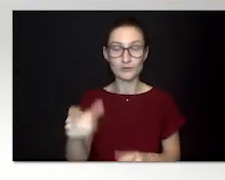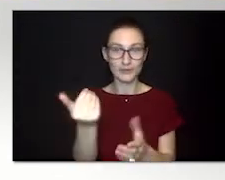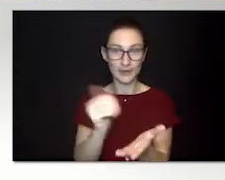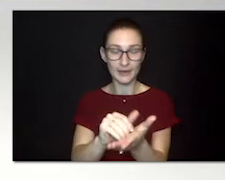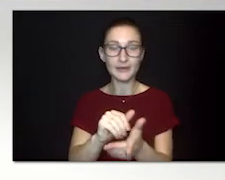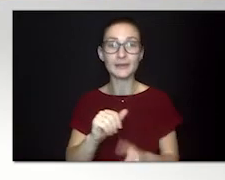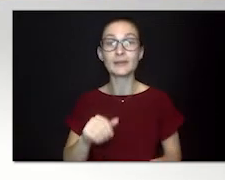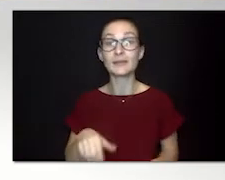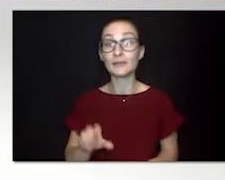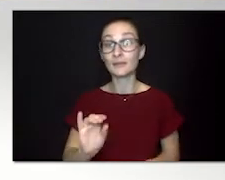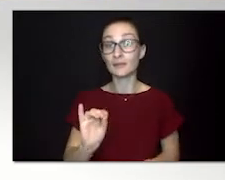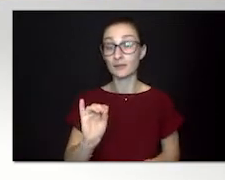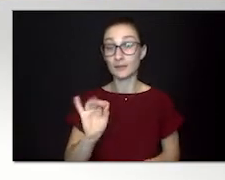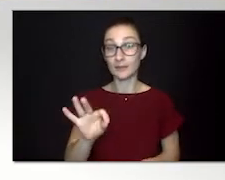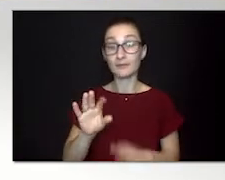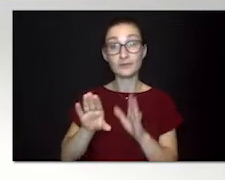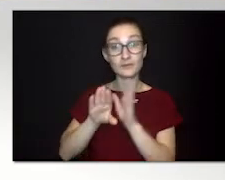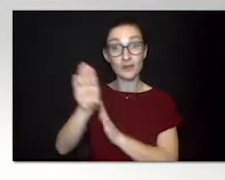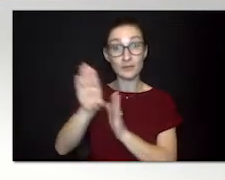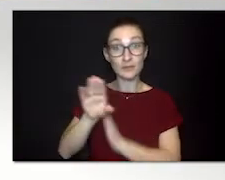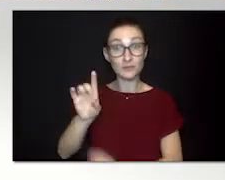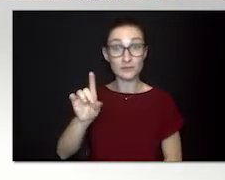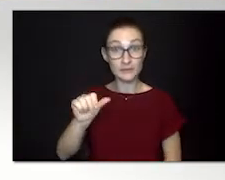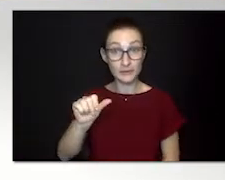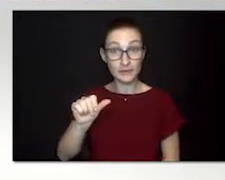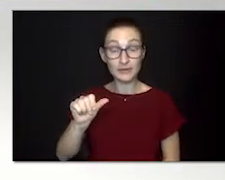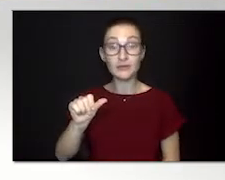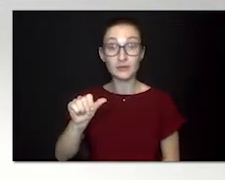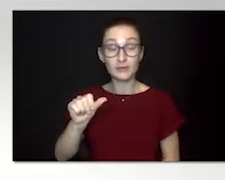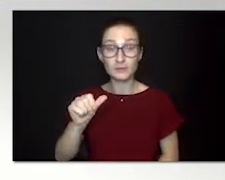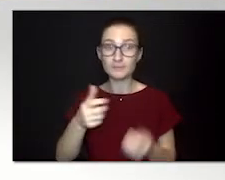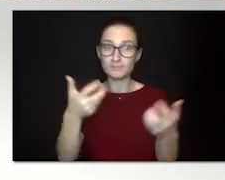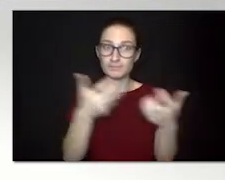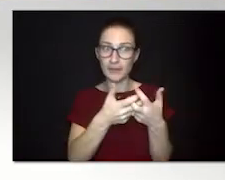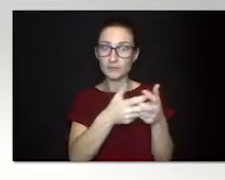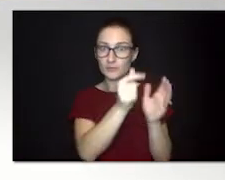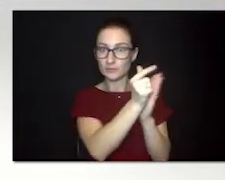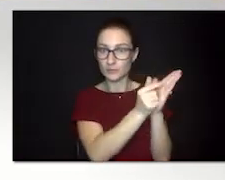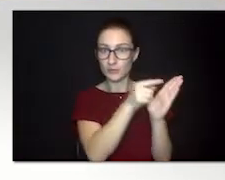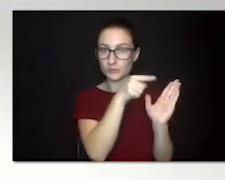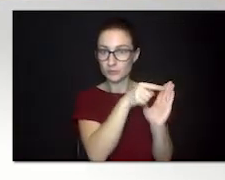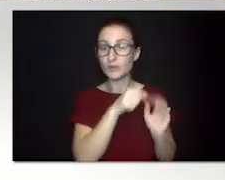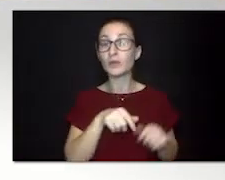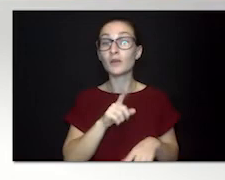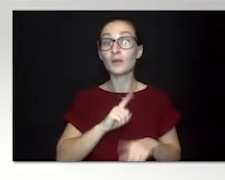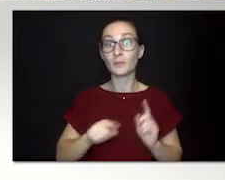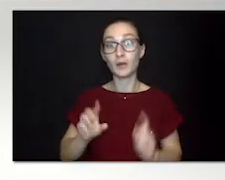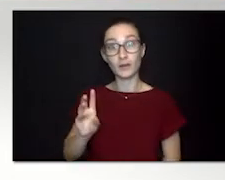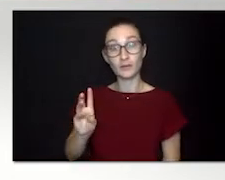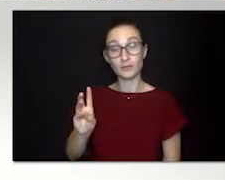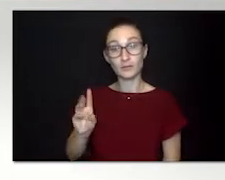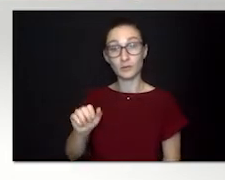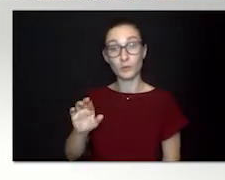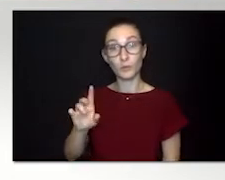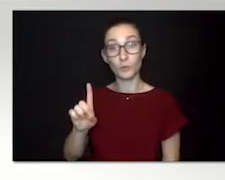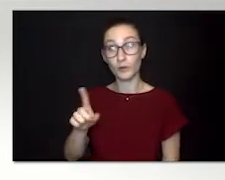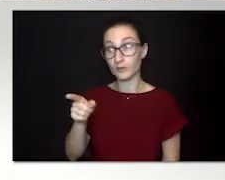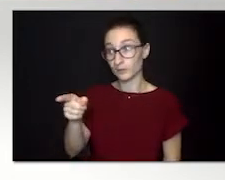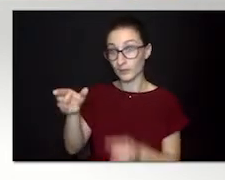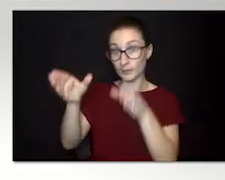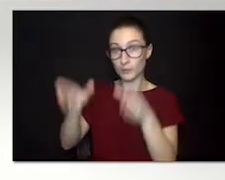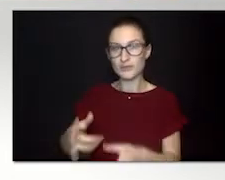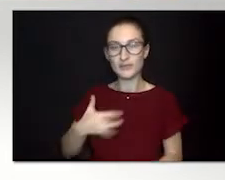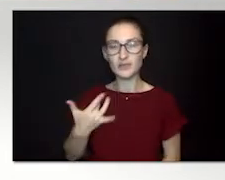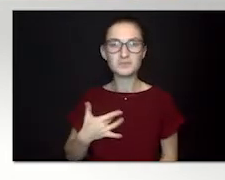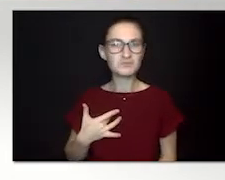you do have someone with a developmental disability under the statute, but that the ward, they don't feel that they need a